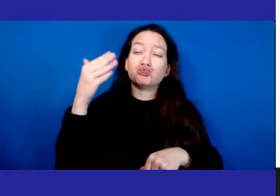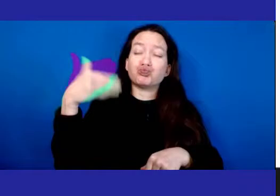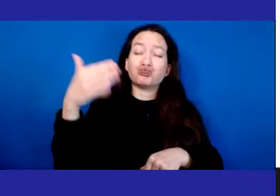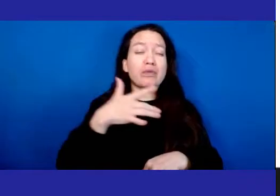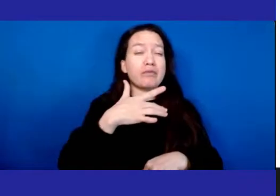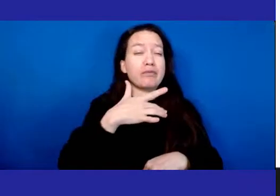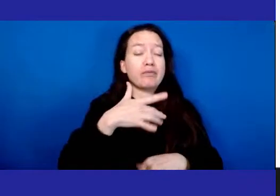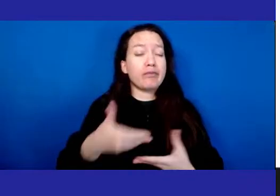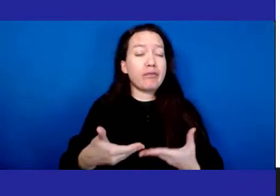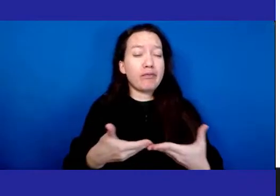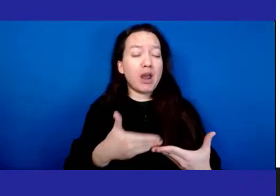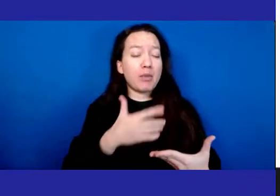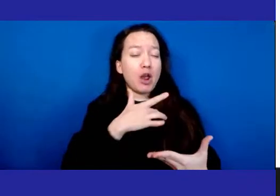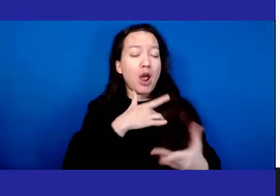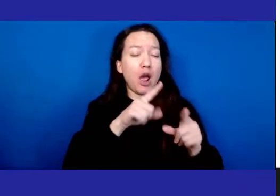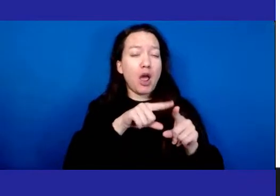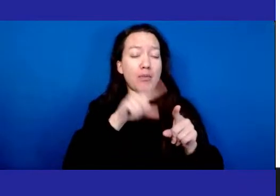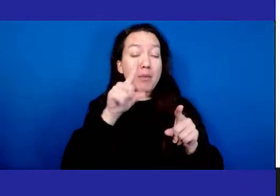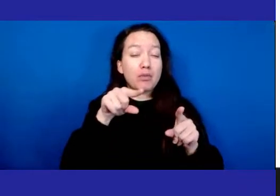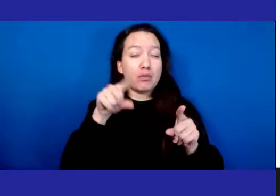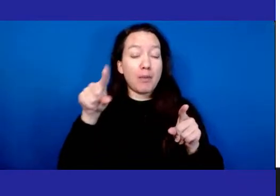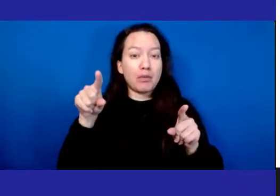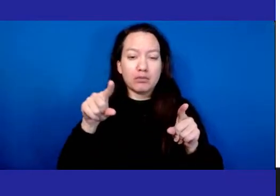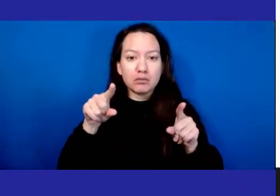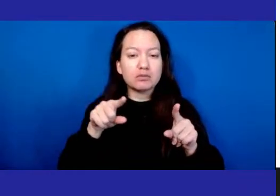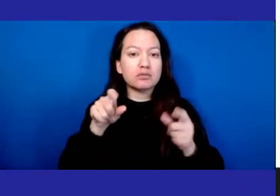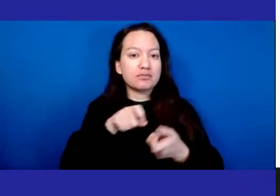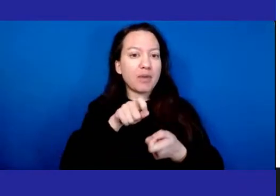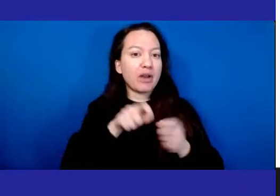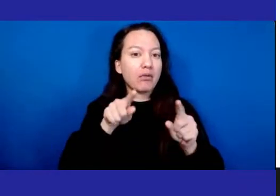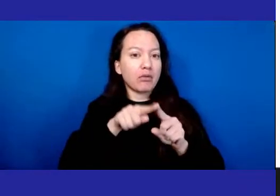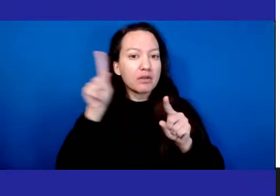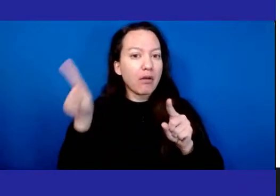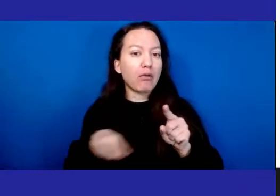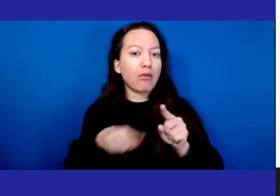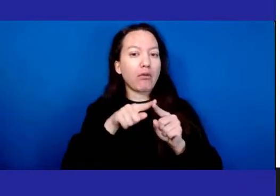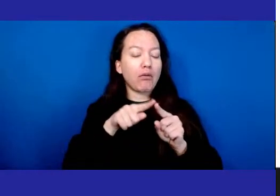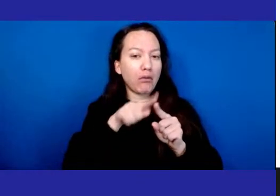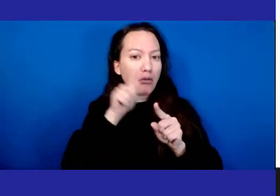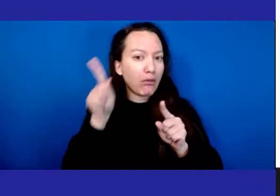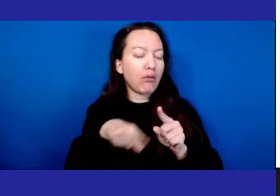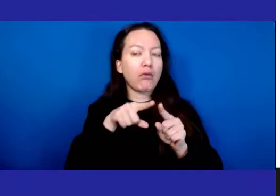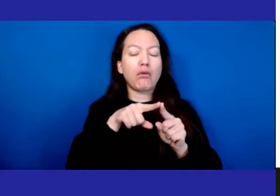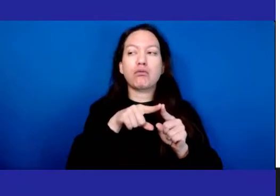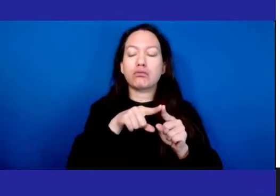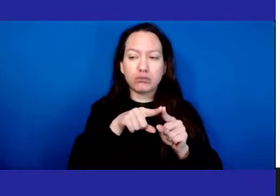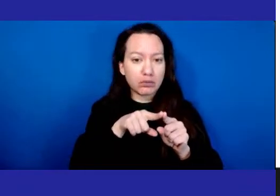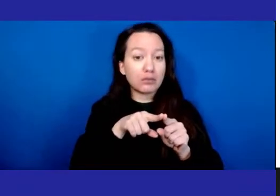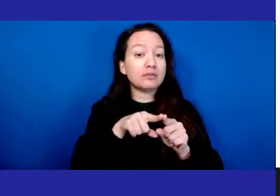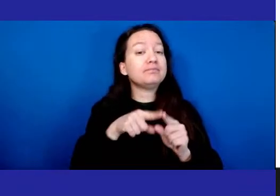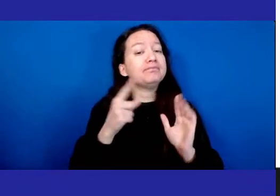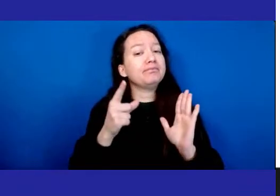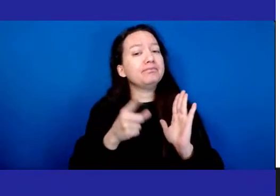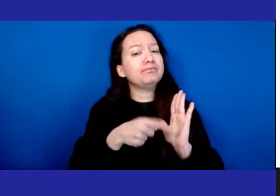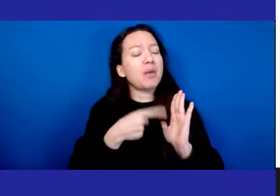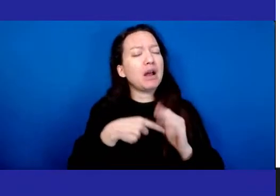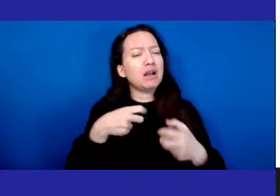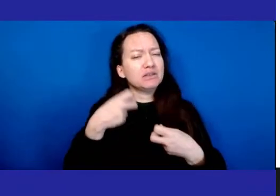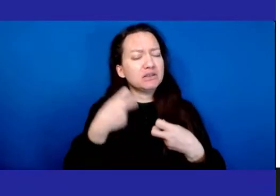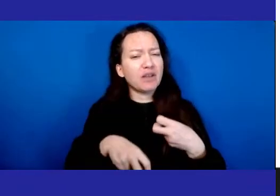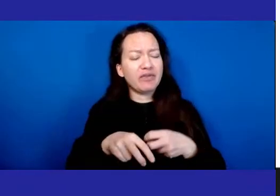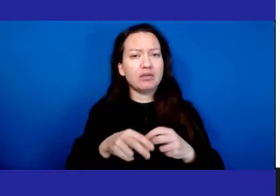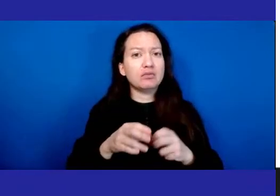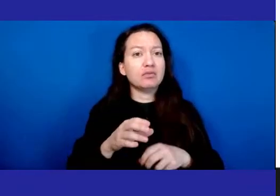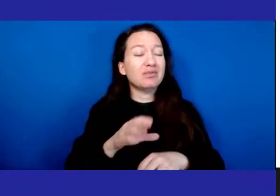rate patterns do go through various cycles, and really that's why it's sometimes very difficult for the